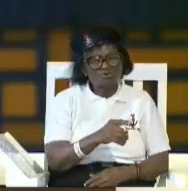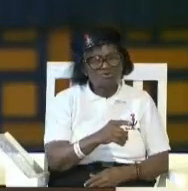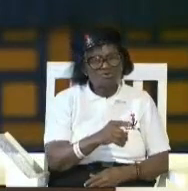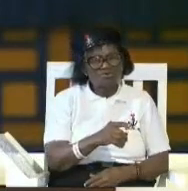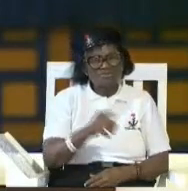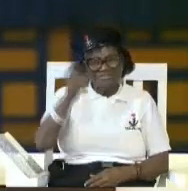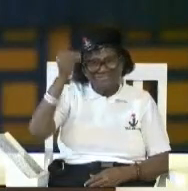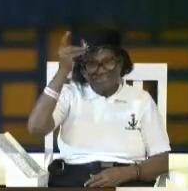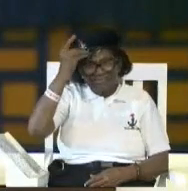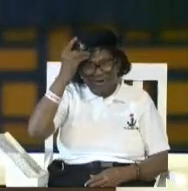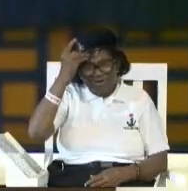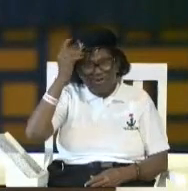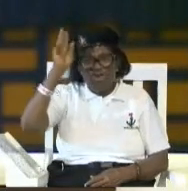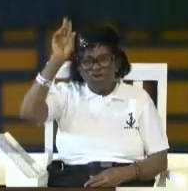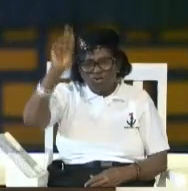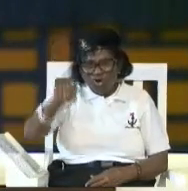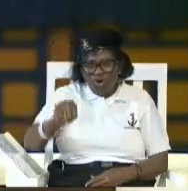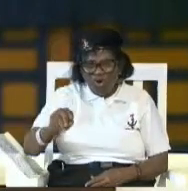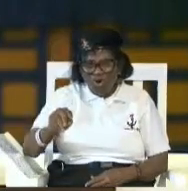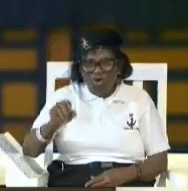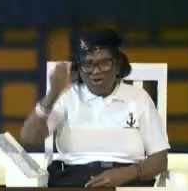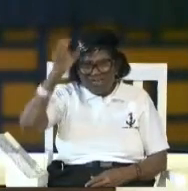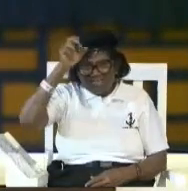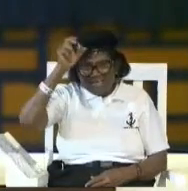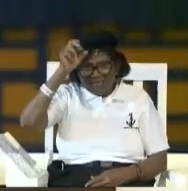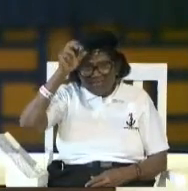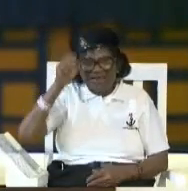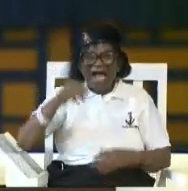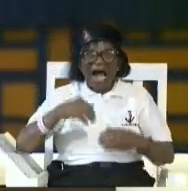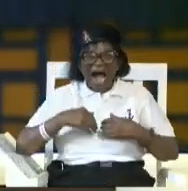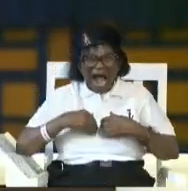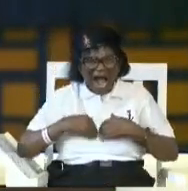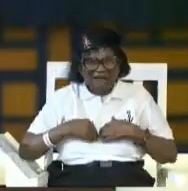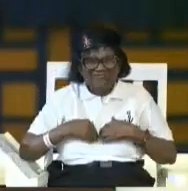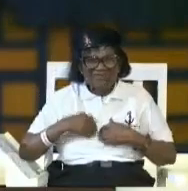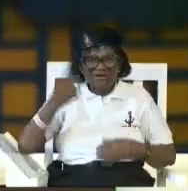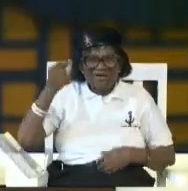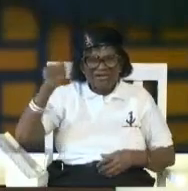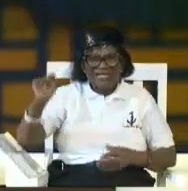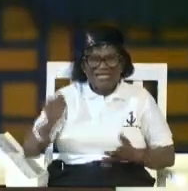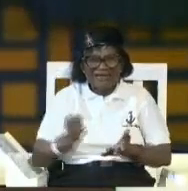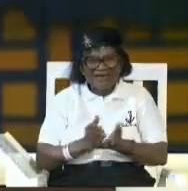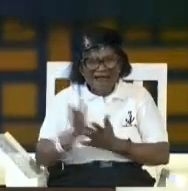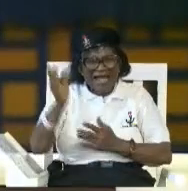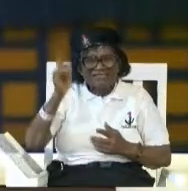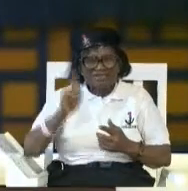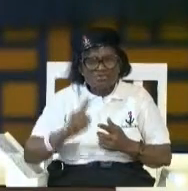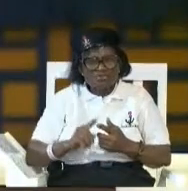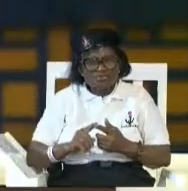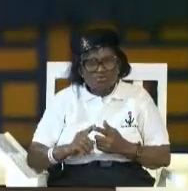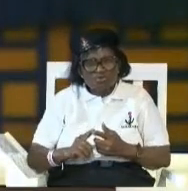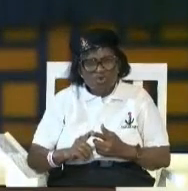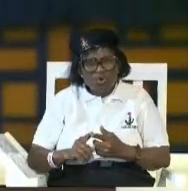devil has the temerity to tamper with you